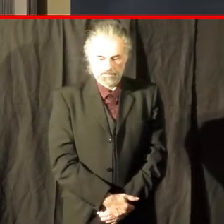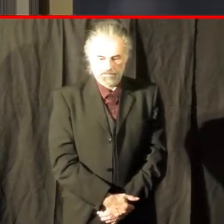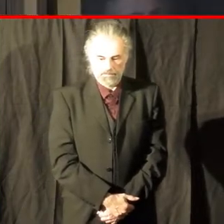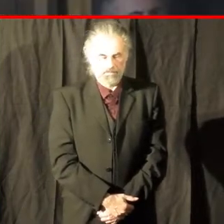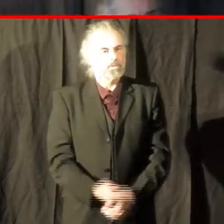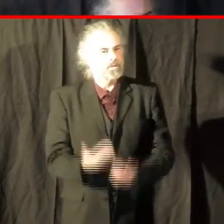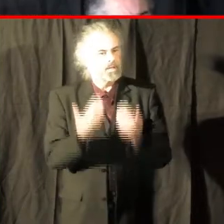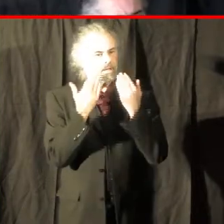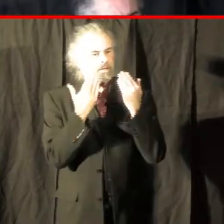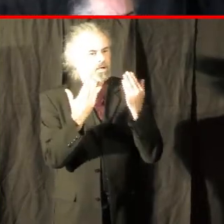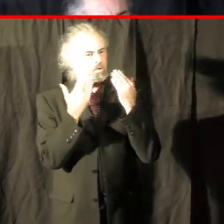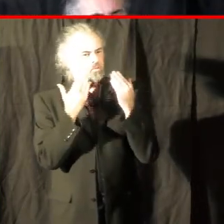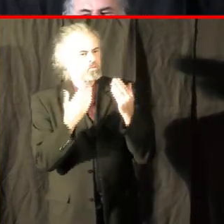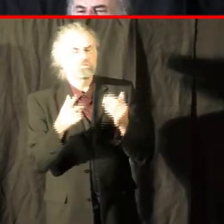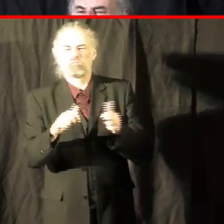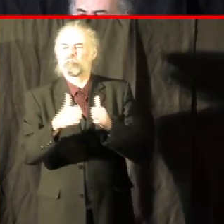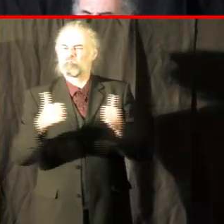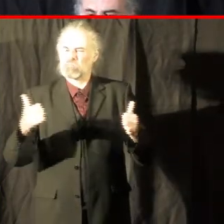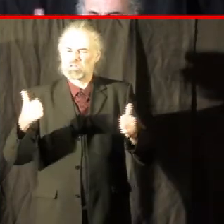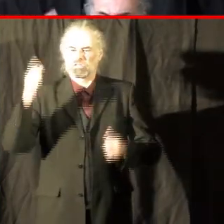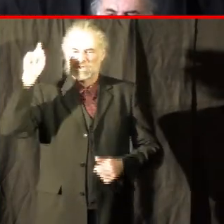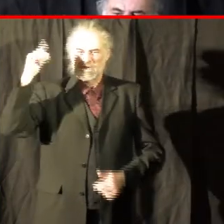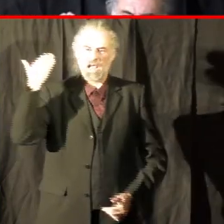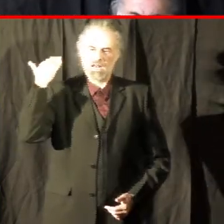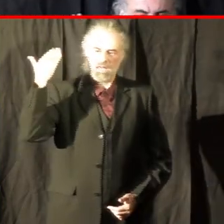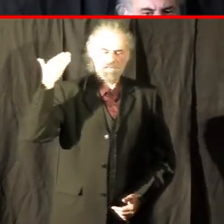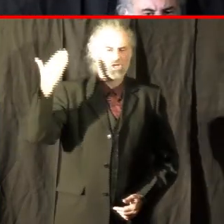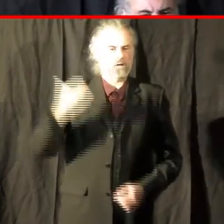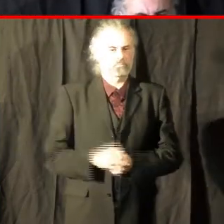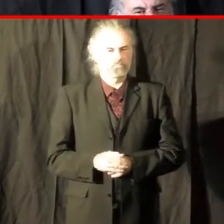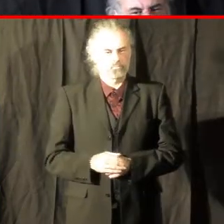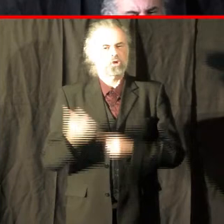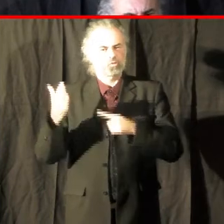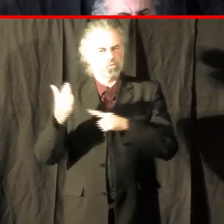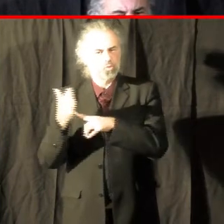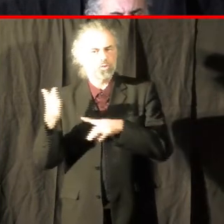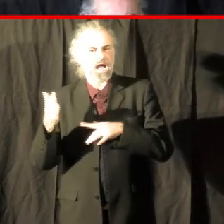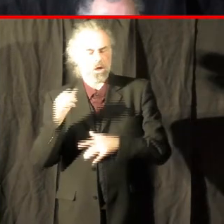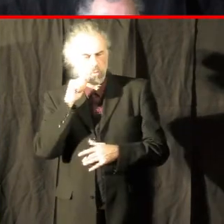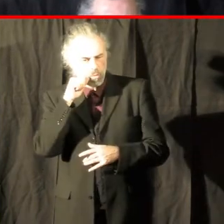Thank you, everybody. That's the end of today's lecture. On Tuesday, we'll